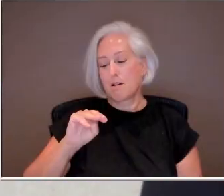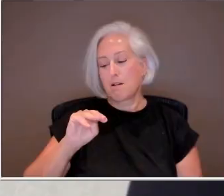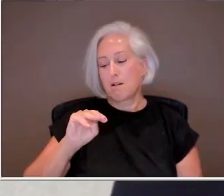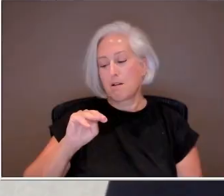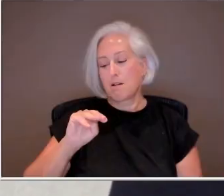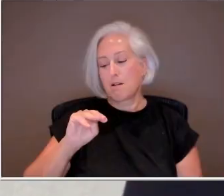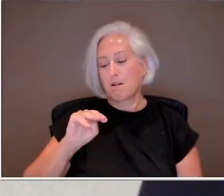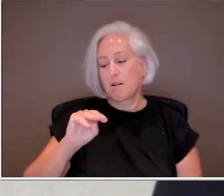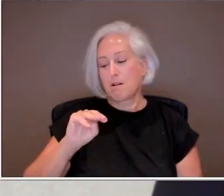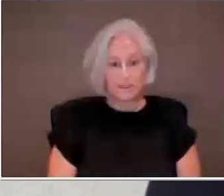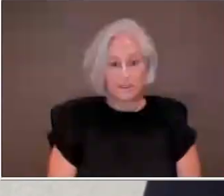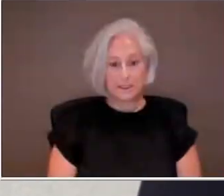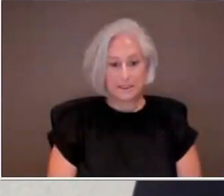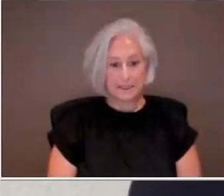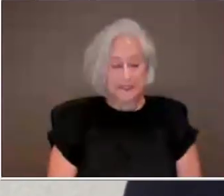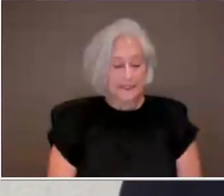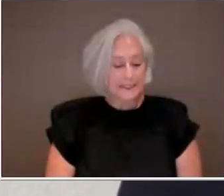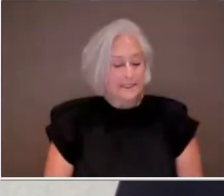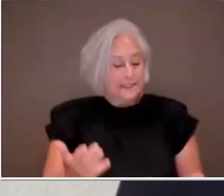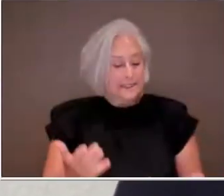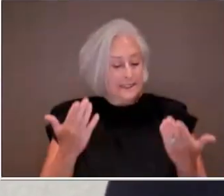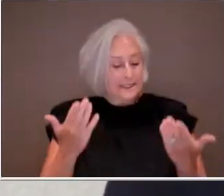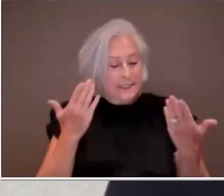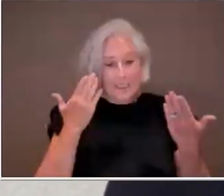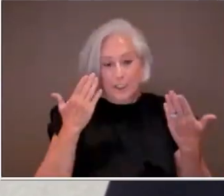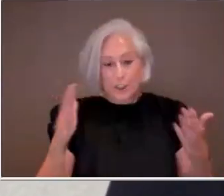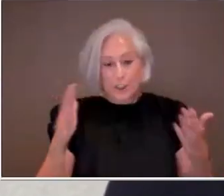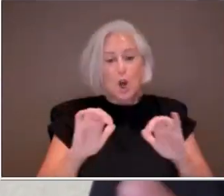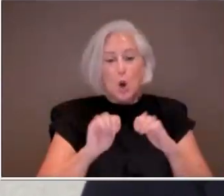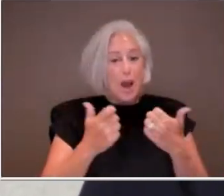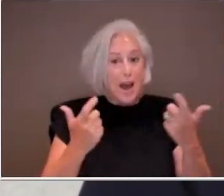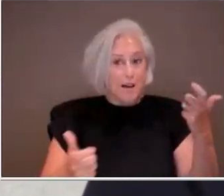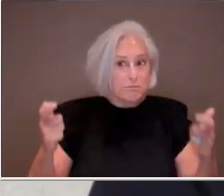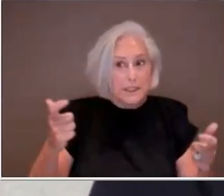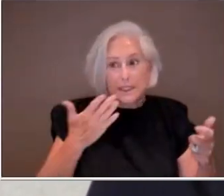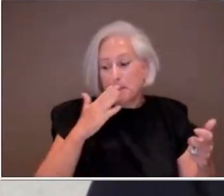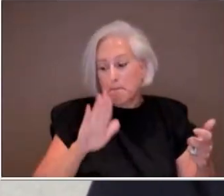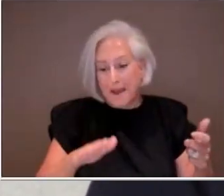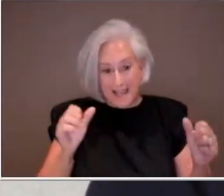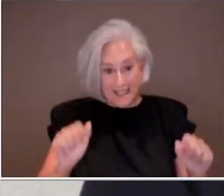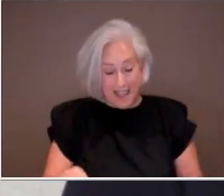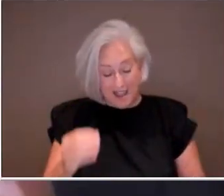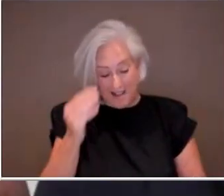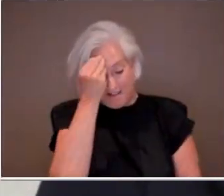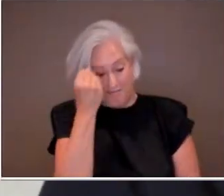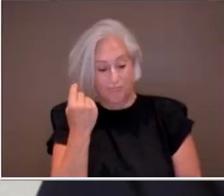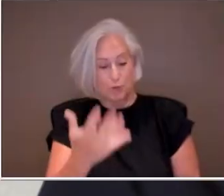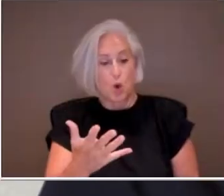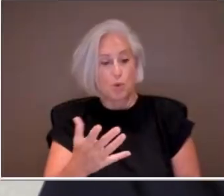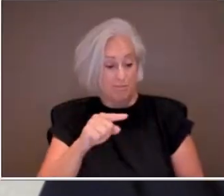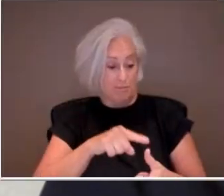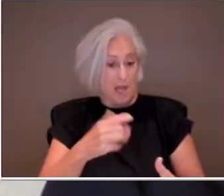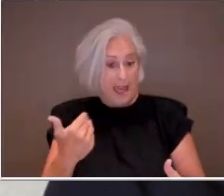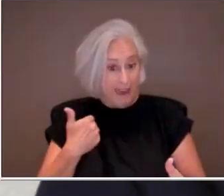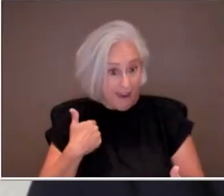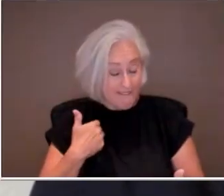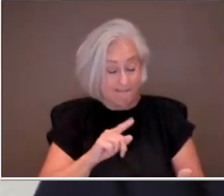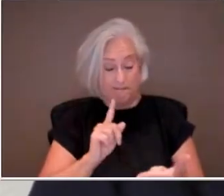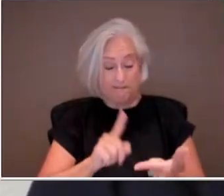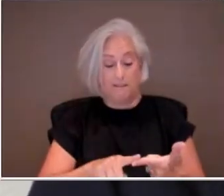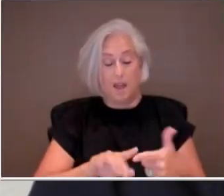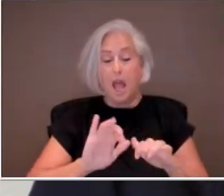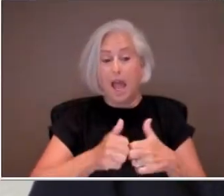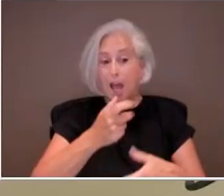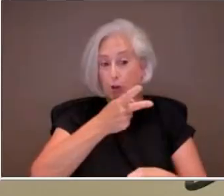and who knows how big and bad it could be too. This is what it is. This is how we treat it. There are protocols that